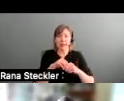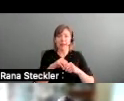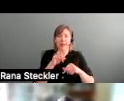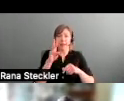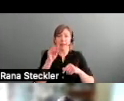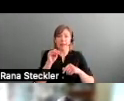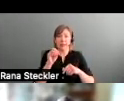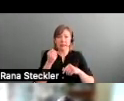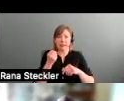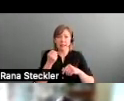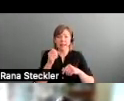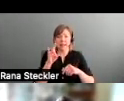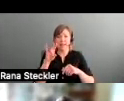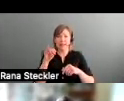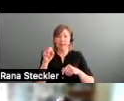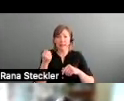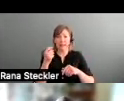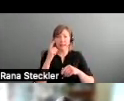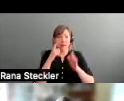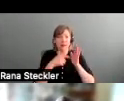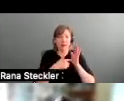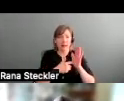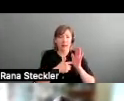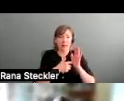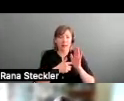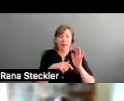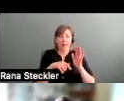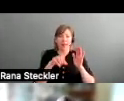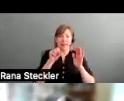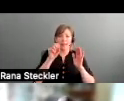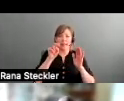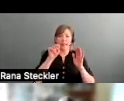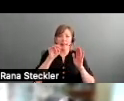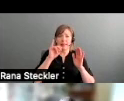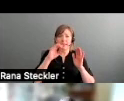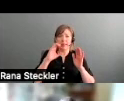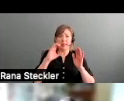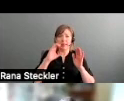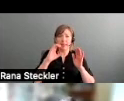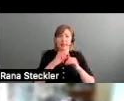60s, in the 70s, for example, SNCC,